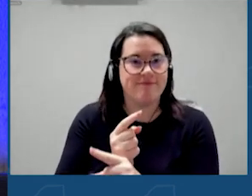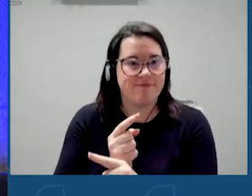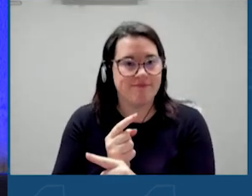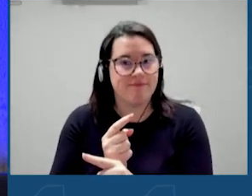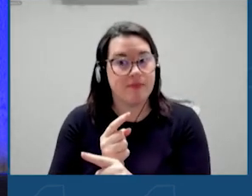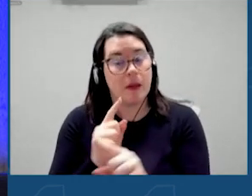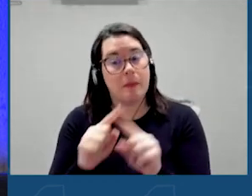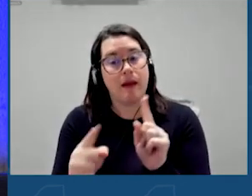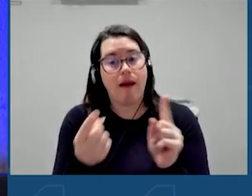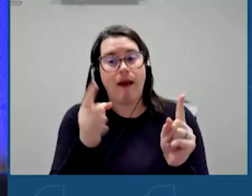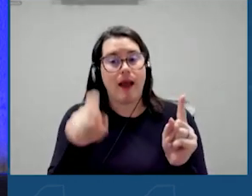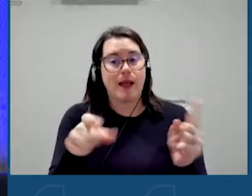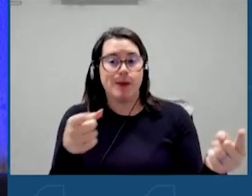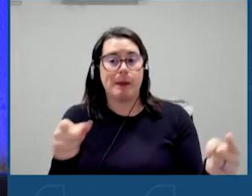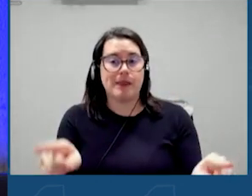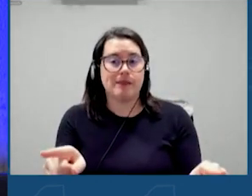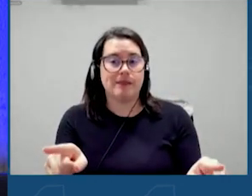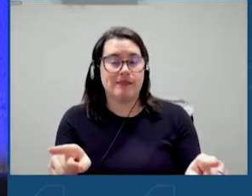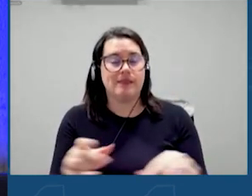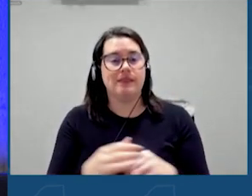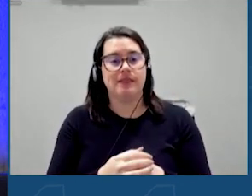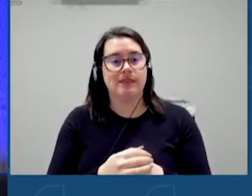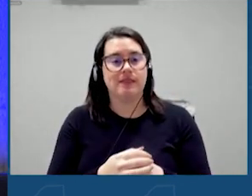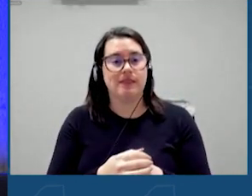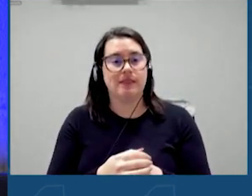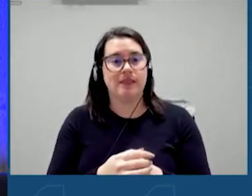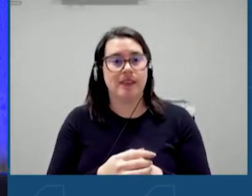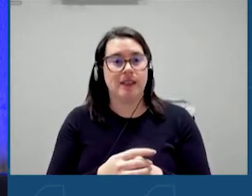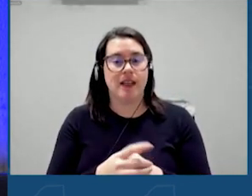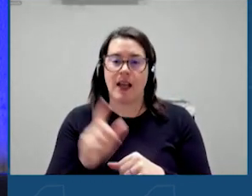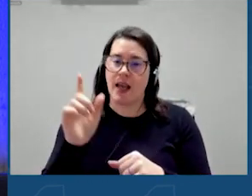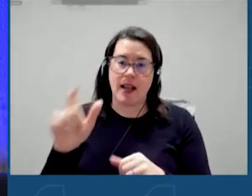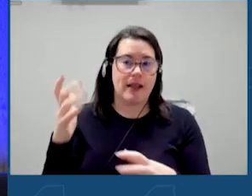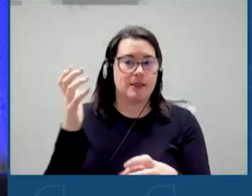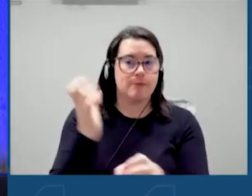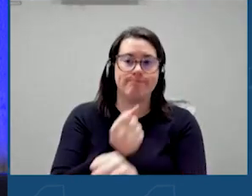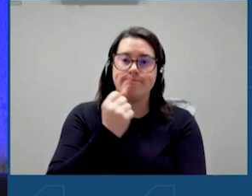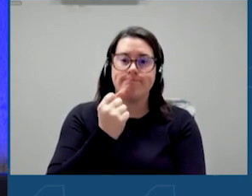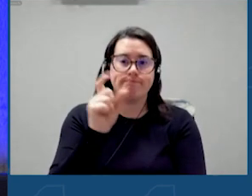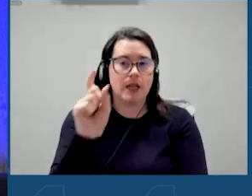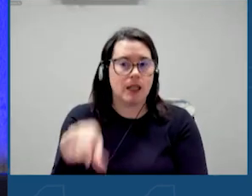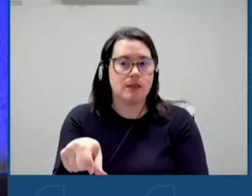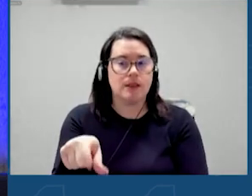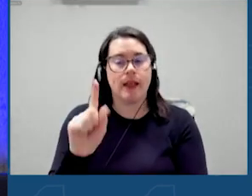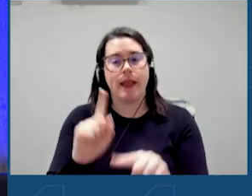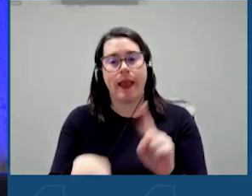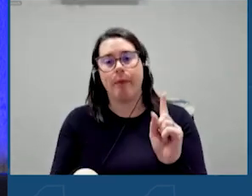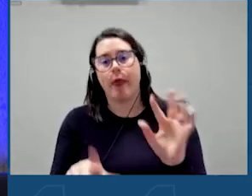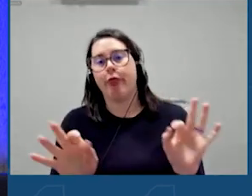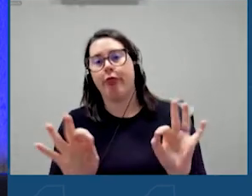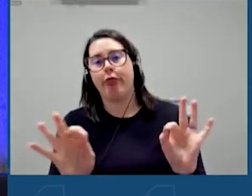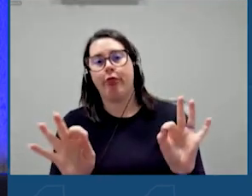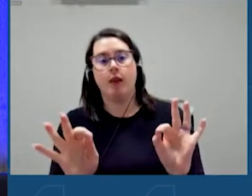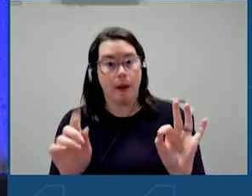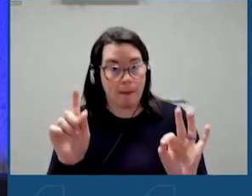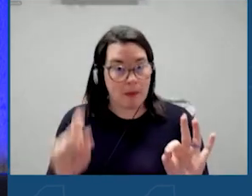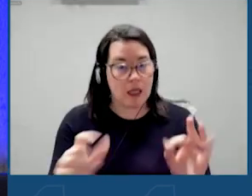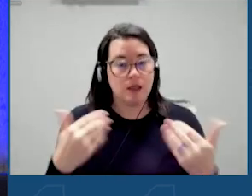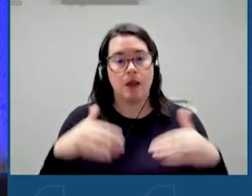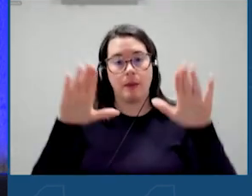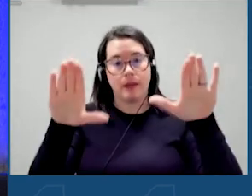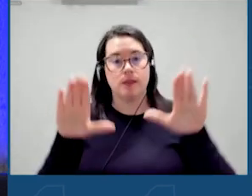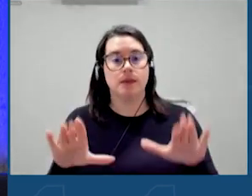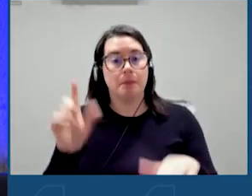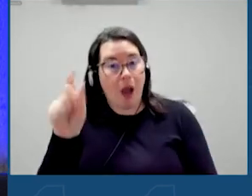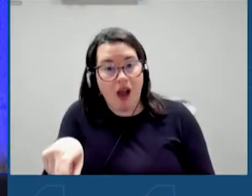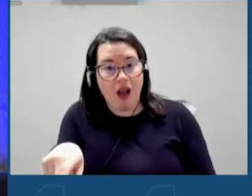unfold. And it has to be an Oscar winner. We have no choice. This has to be extraordinary. Because